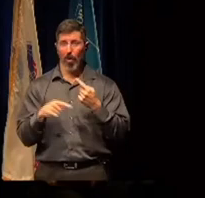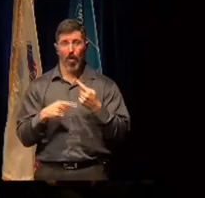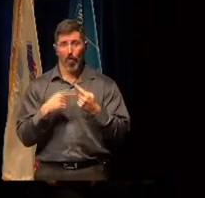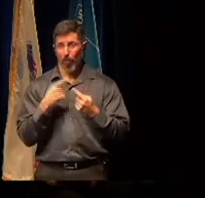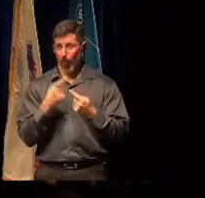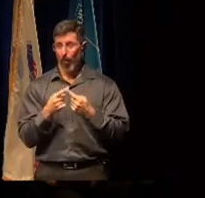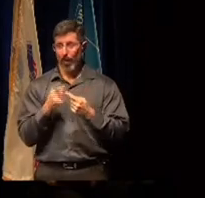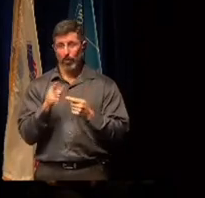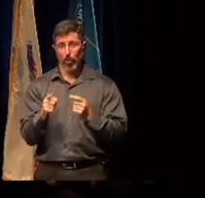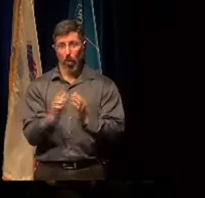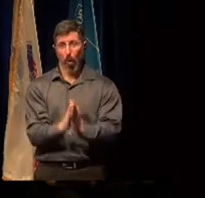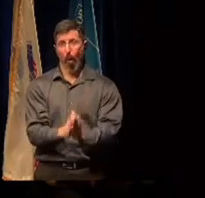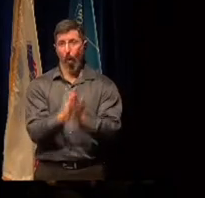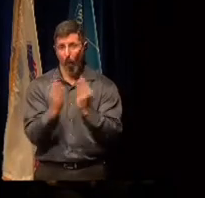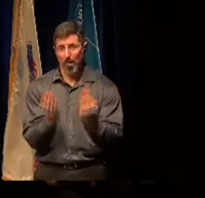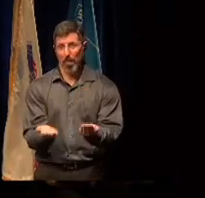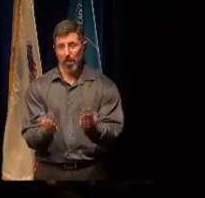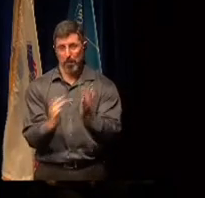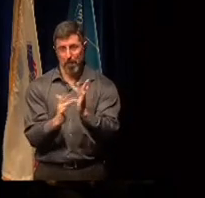your wedding day.